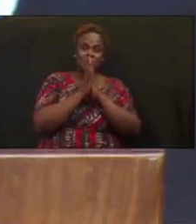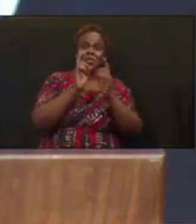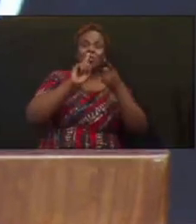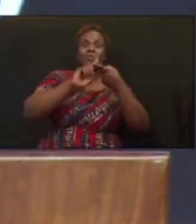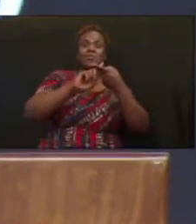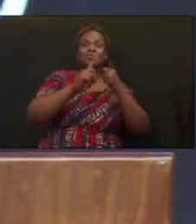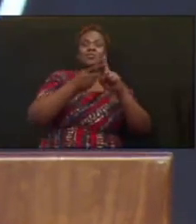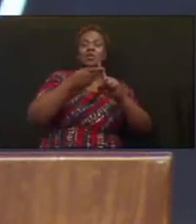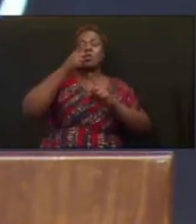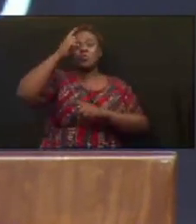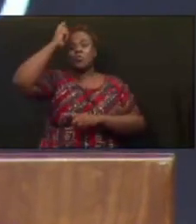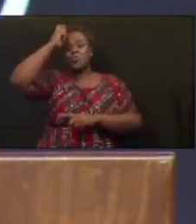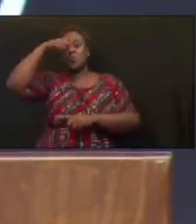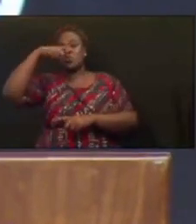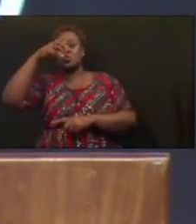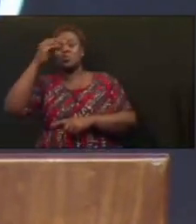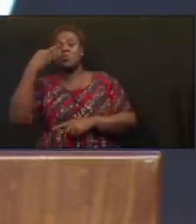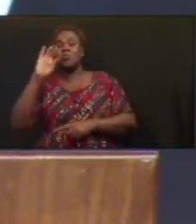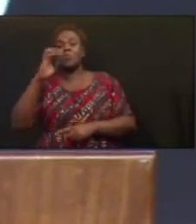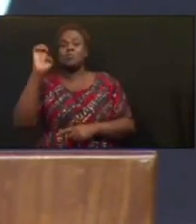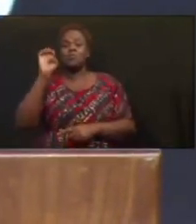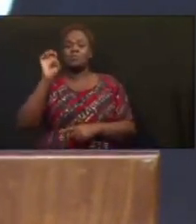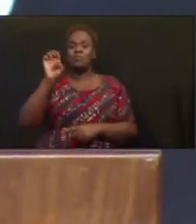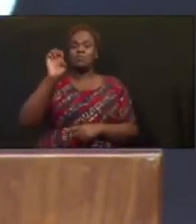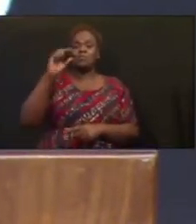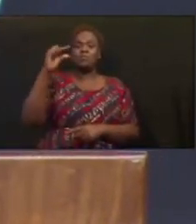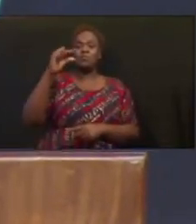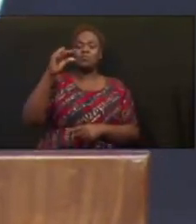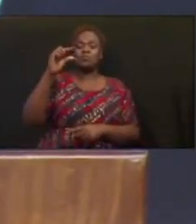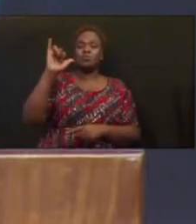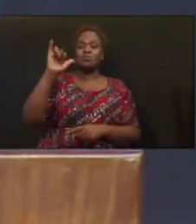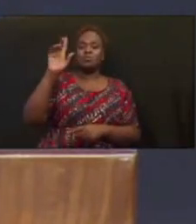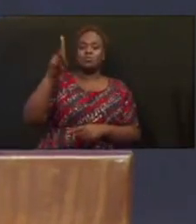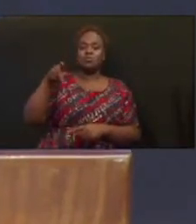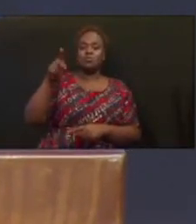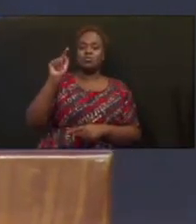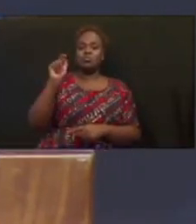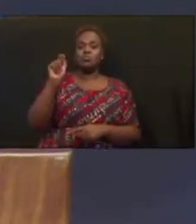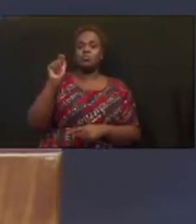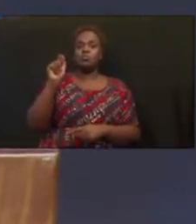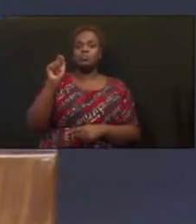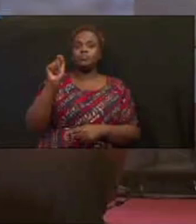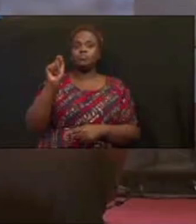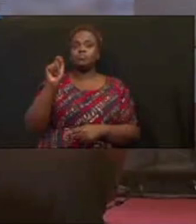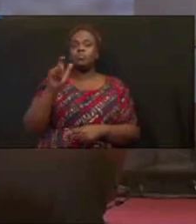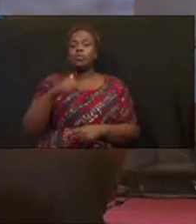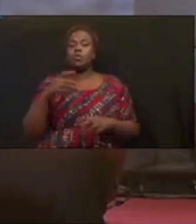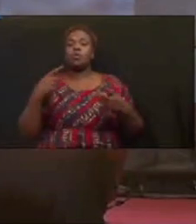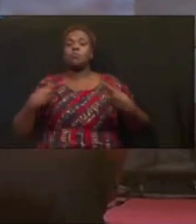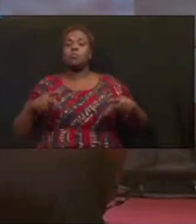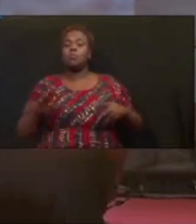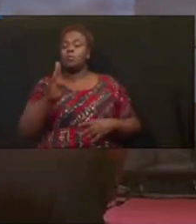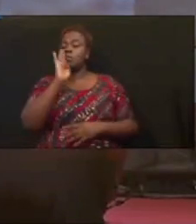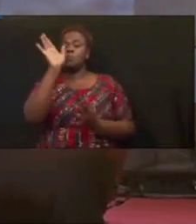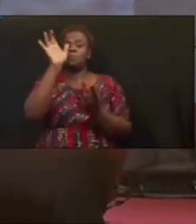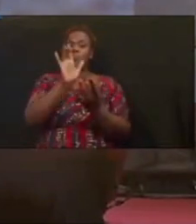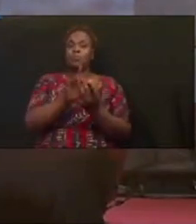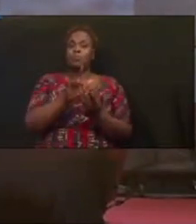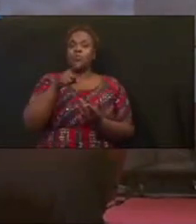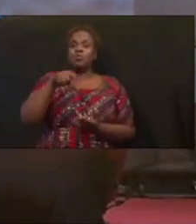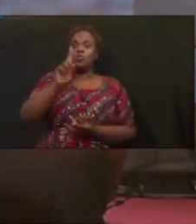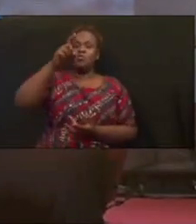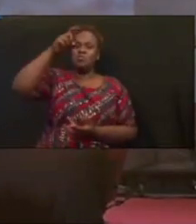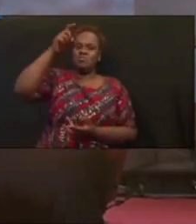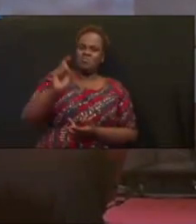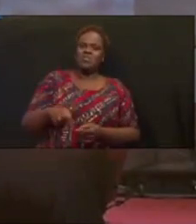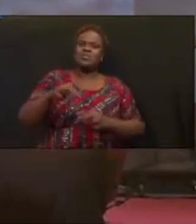the wisdom of Egypt. For some of you to be effective, you will need to go and